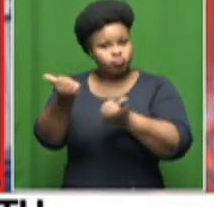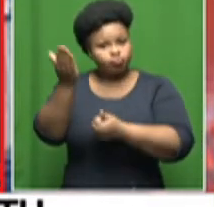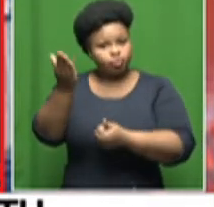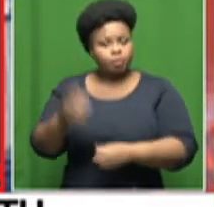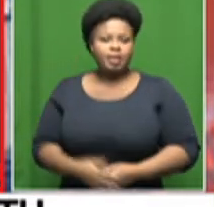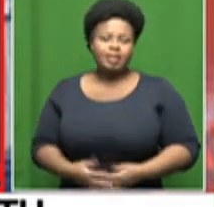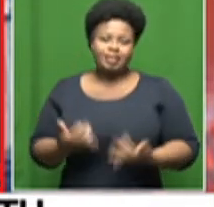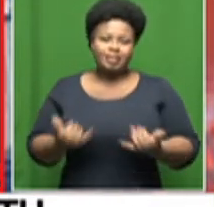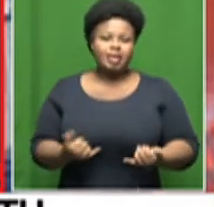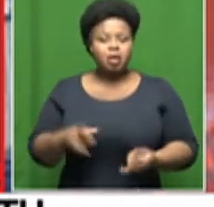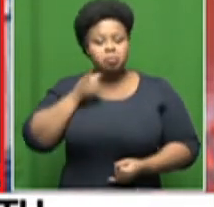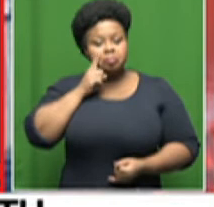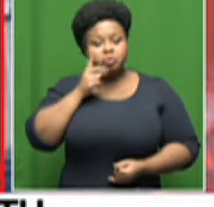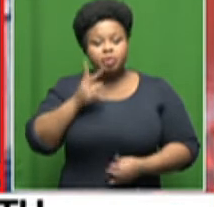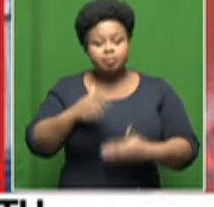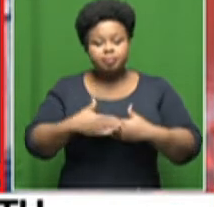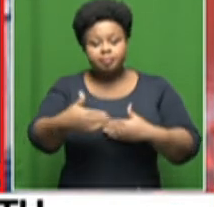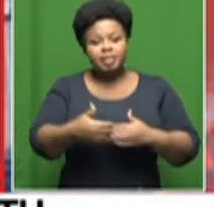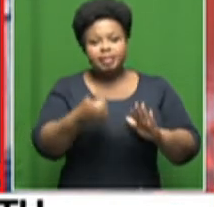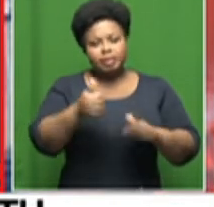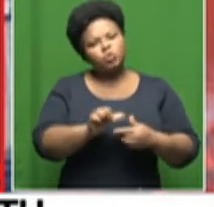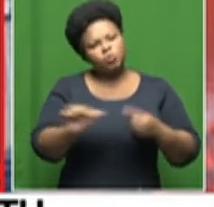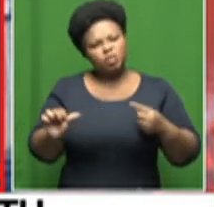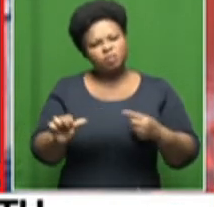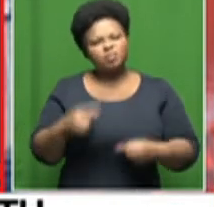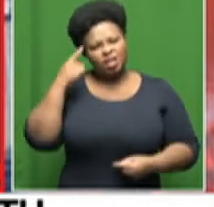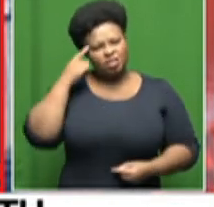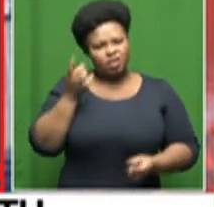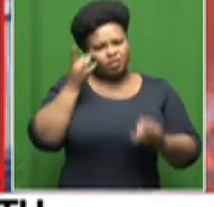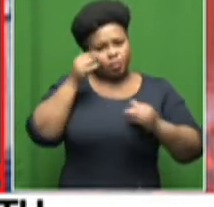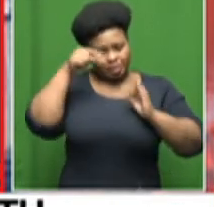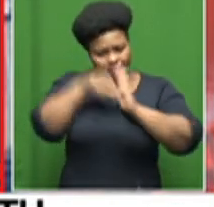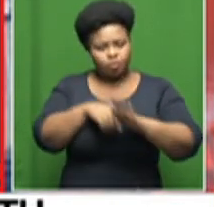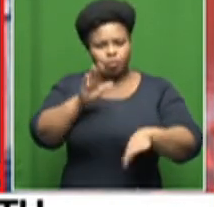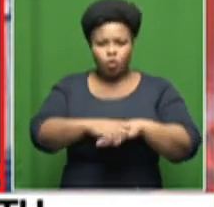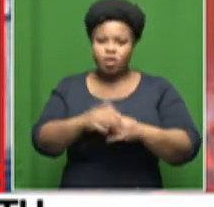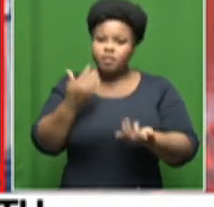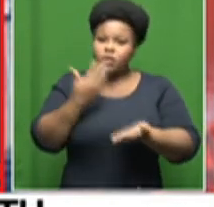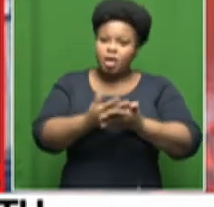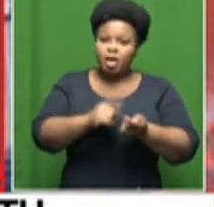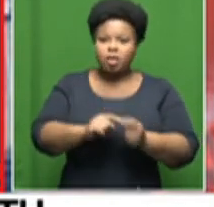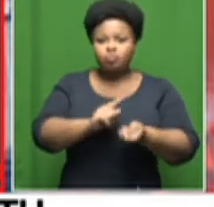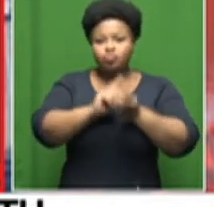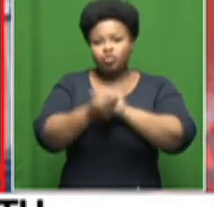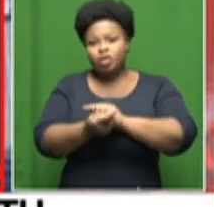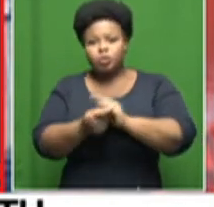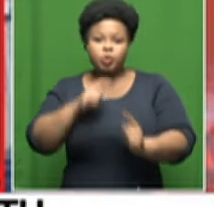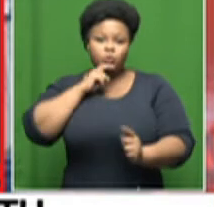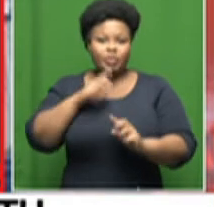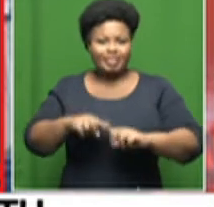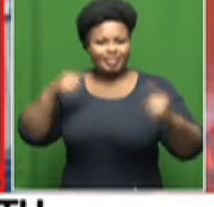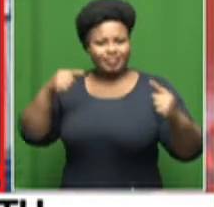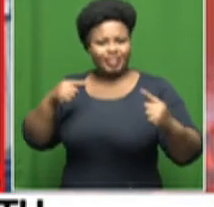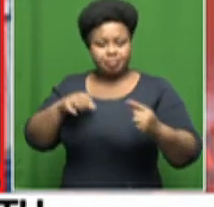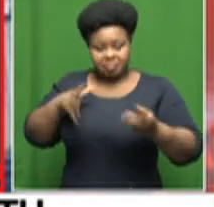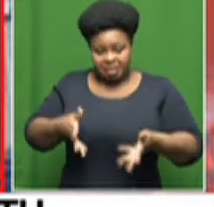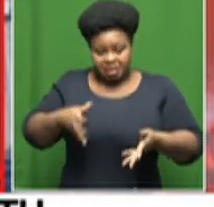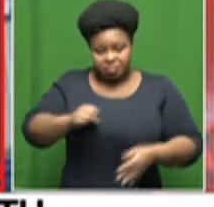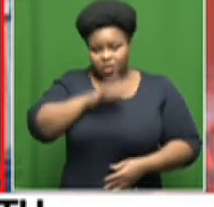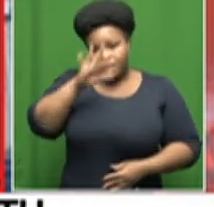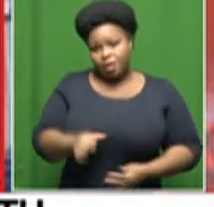the next 6 weeks or so, we should get some data with regard to the interchangeability of vaccines. And it might well be that in South